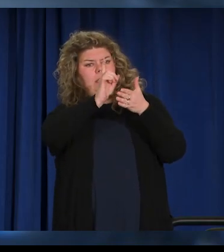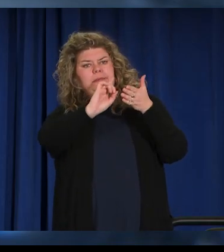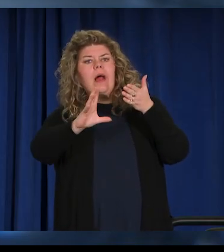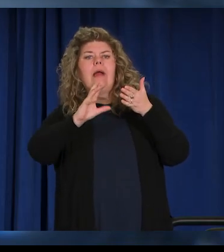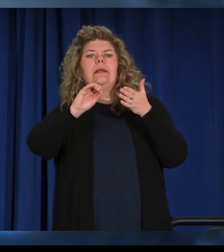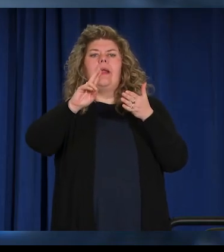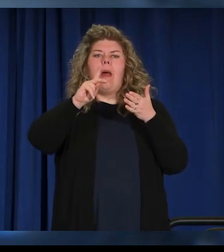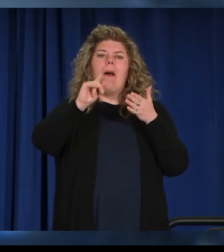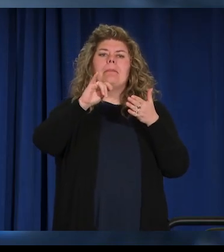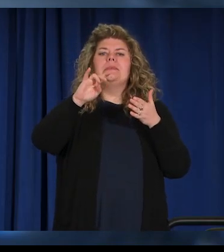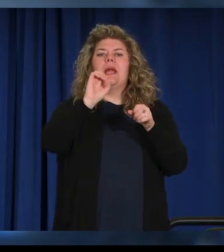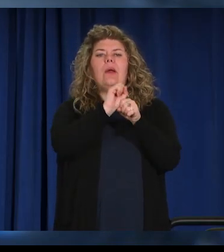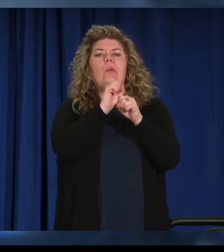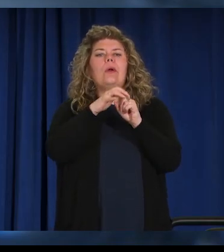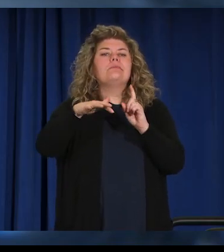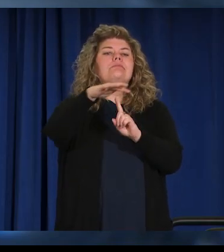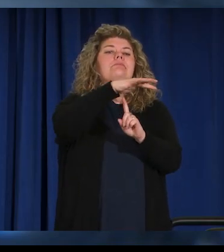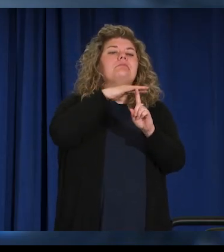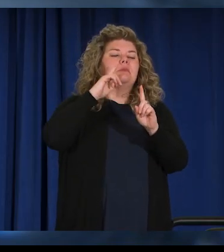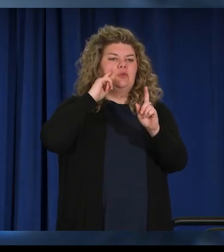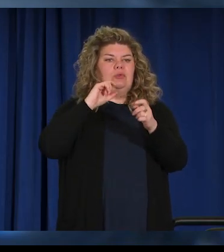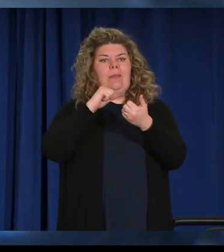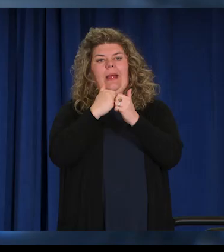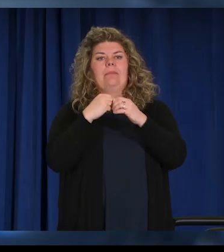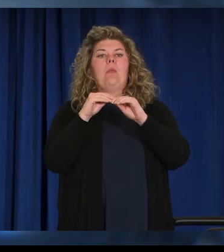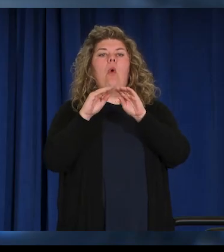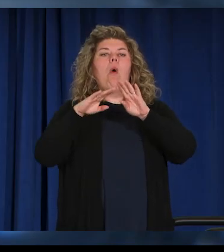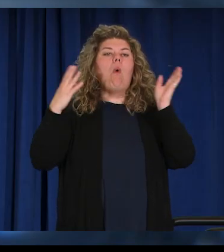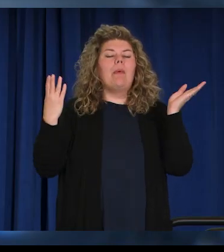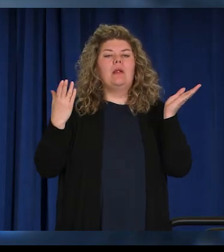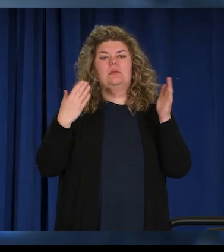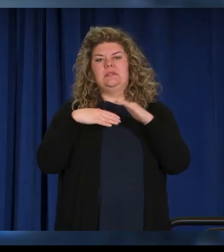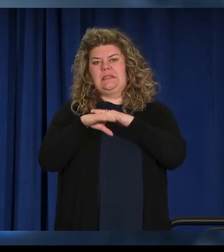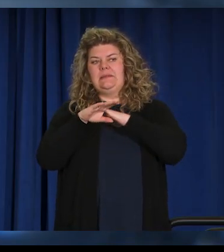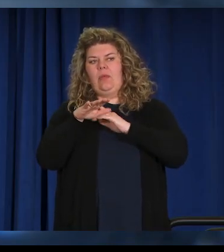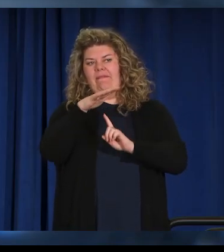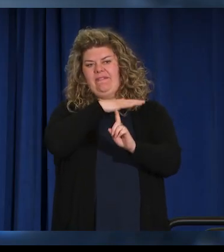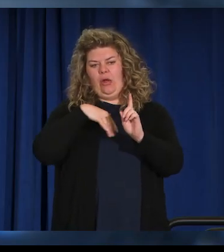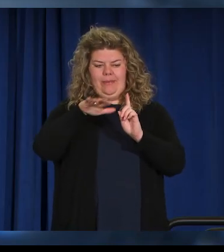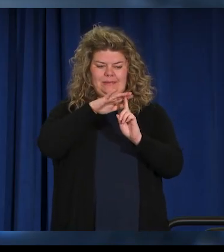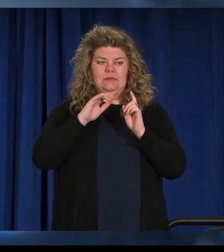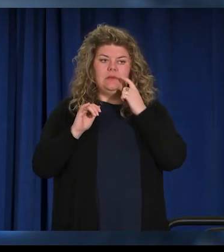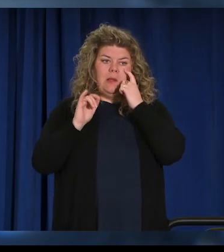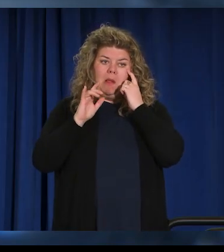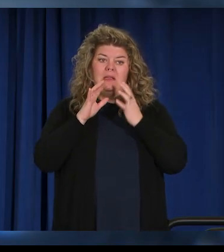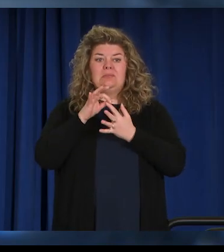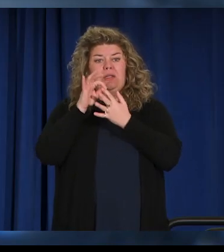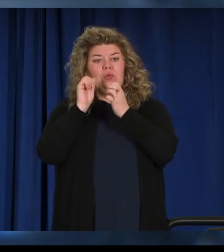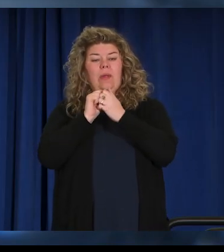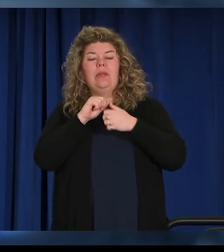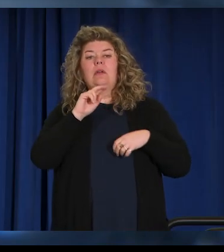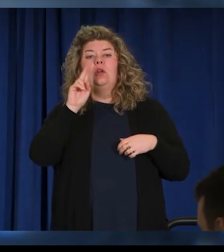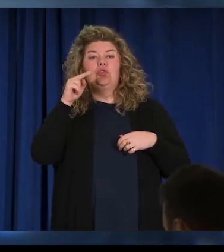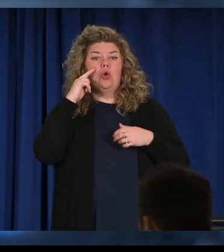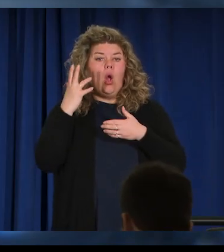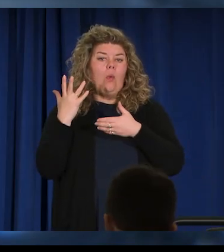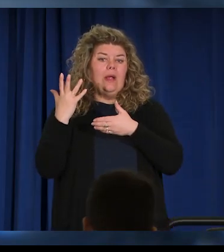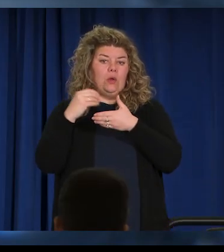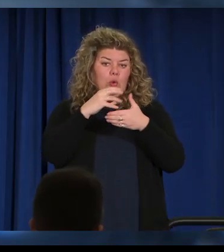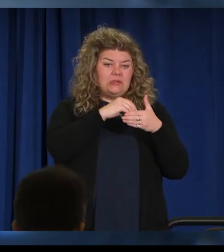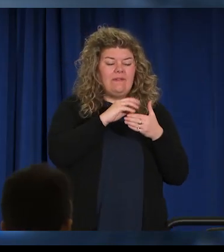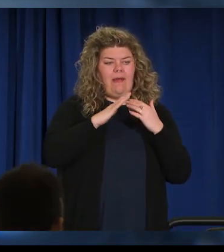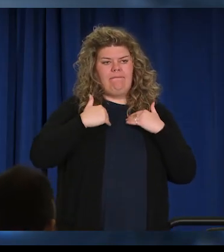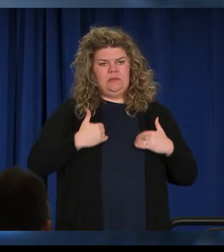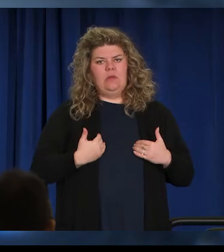updating workspaces to transform them into more inclusive environments, specializing in neuro-inclusive and physical